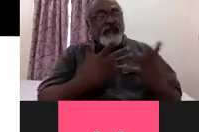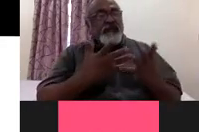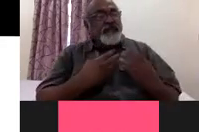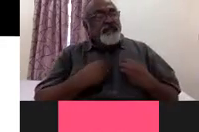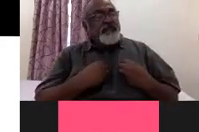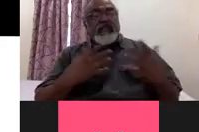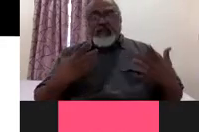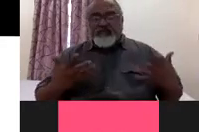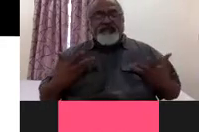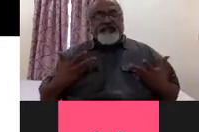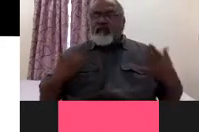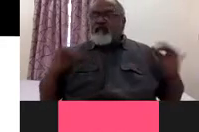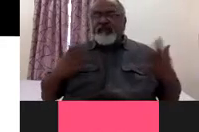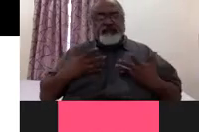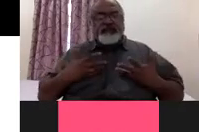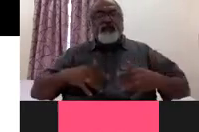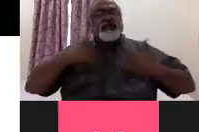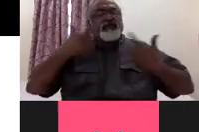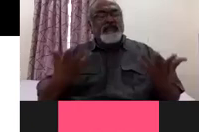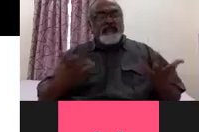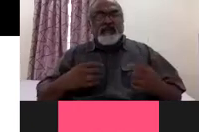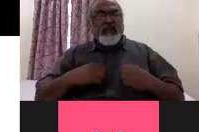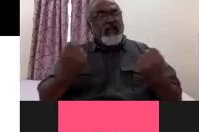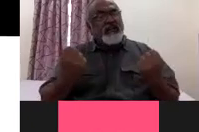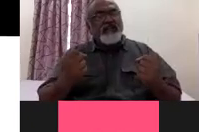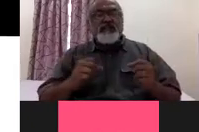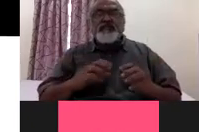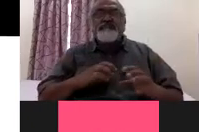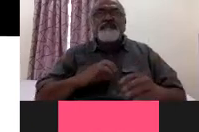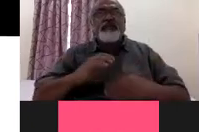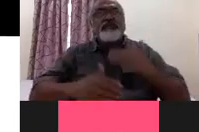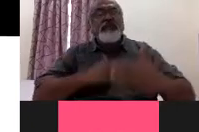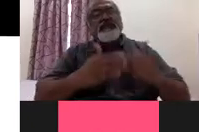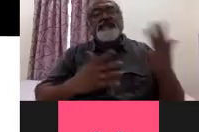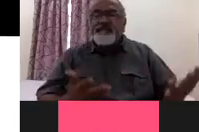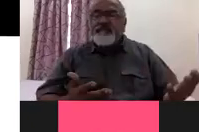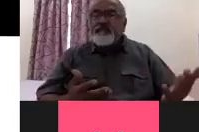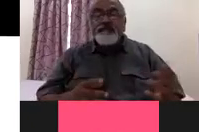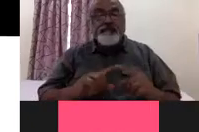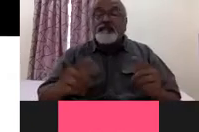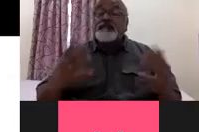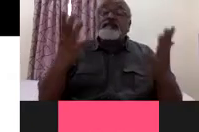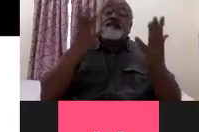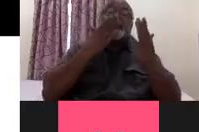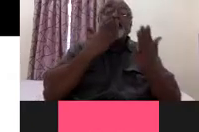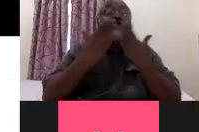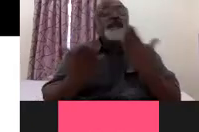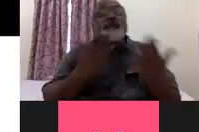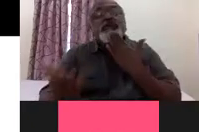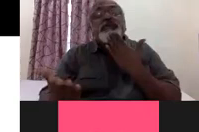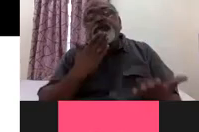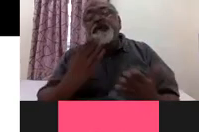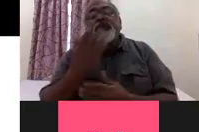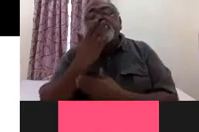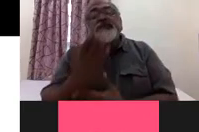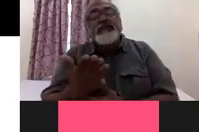these factors in the society. Thanks, Pooja and Amit, rightly pointed out, thought will reinforce this message. In fact, that's the